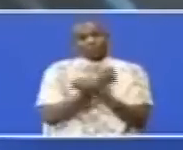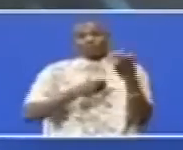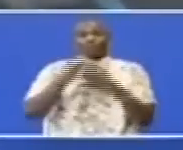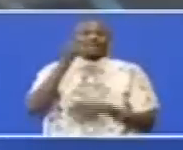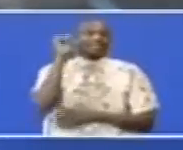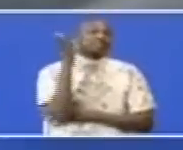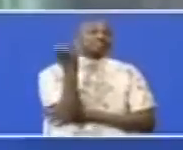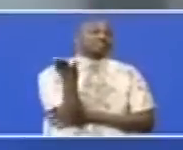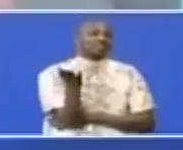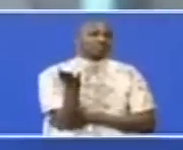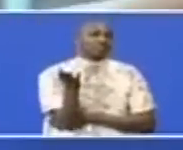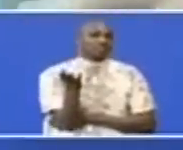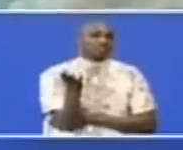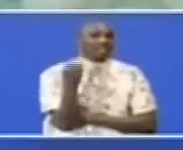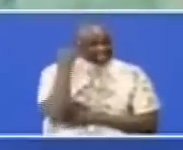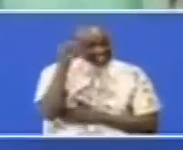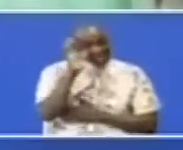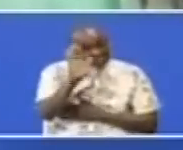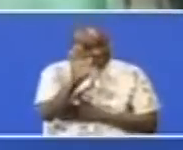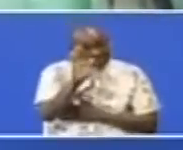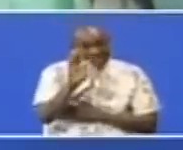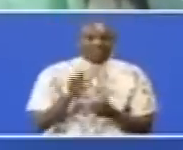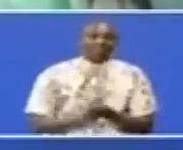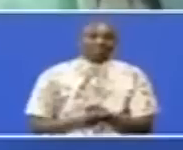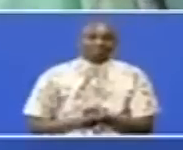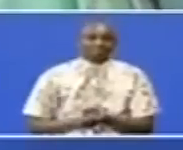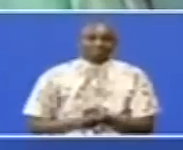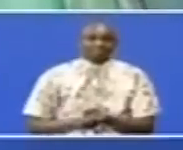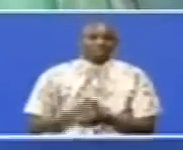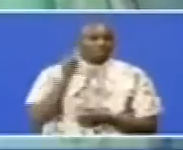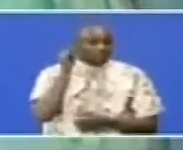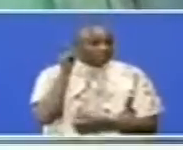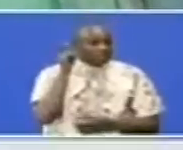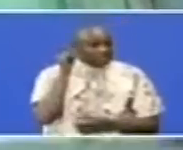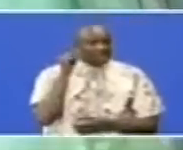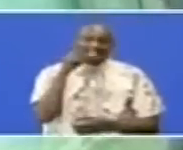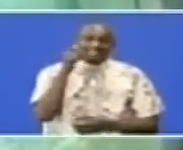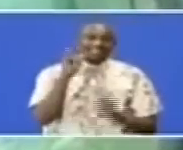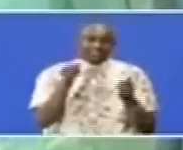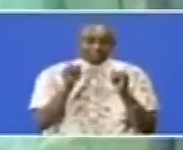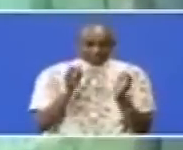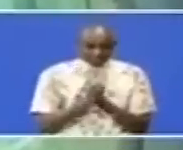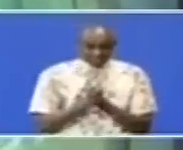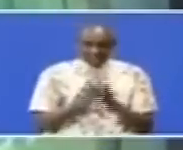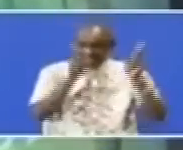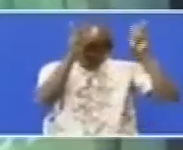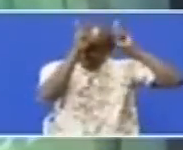the first of many things he's innovating one day at a time. Dorcas Wangira, KTN News, Amalemba, Kakamega.